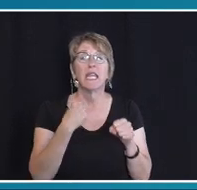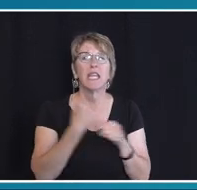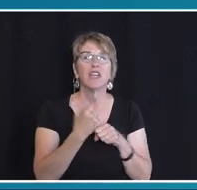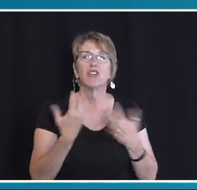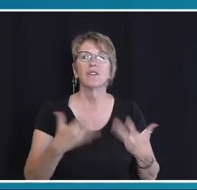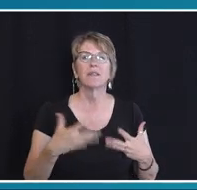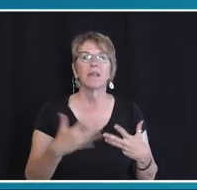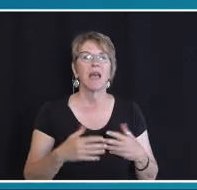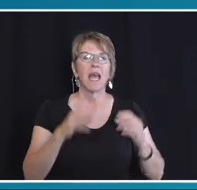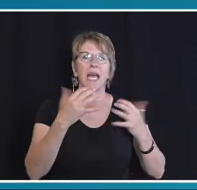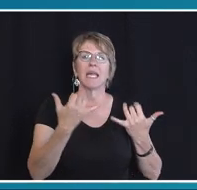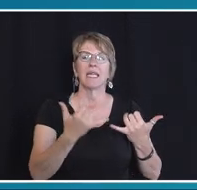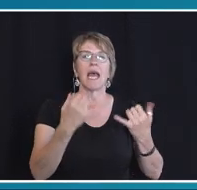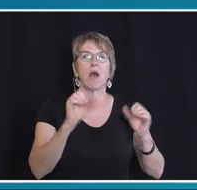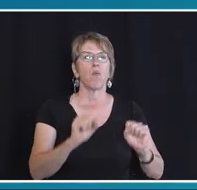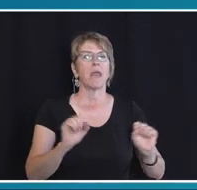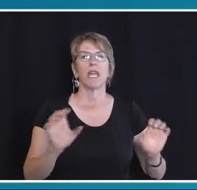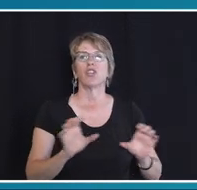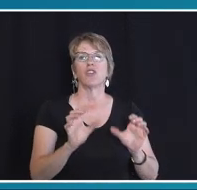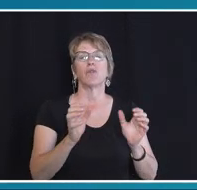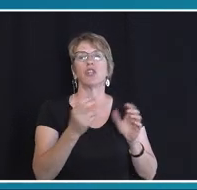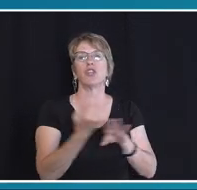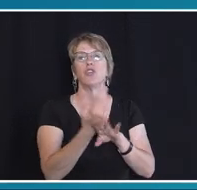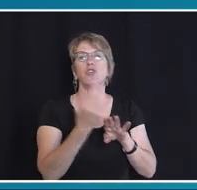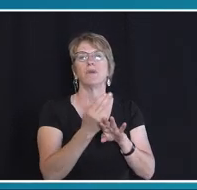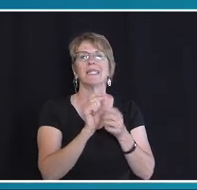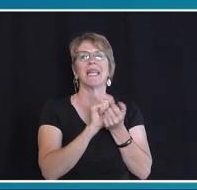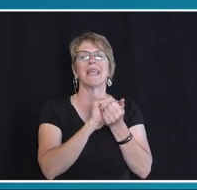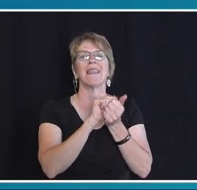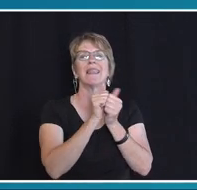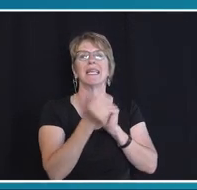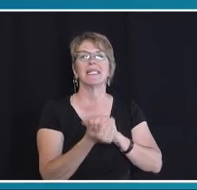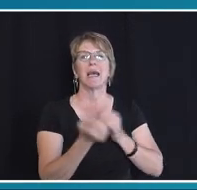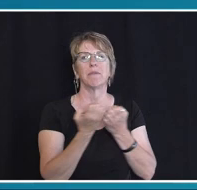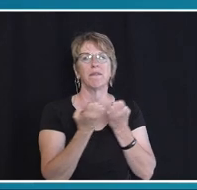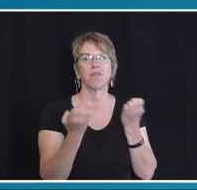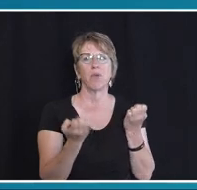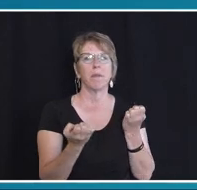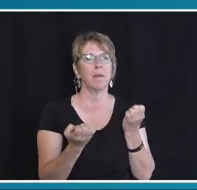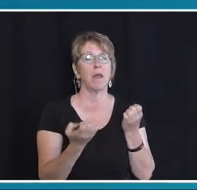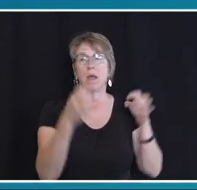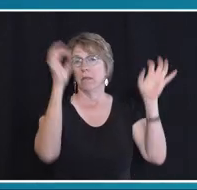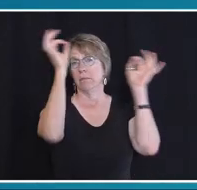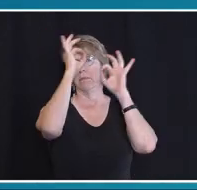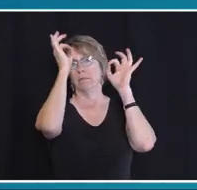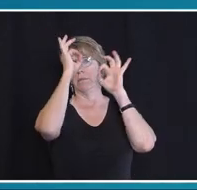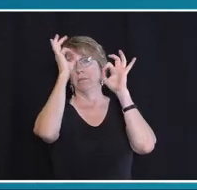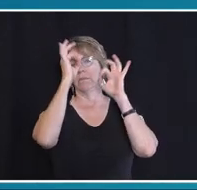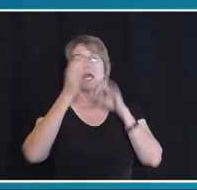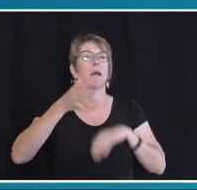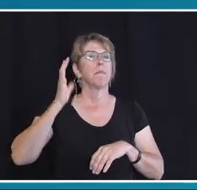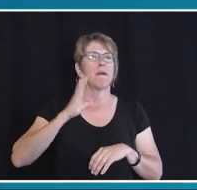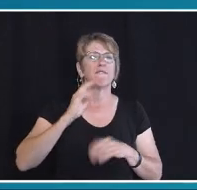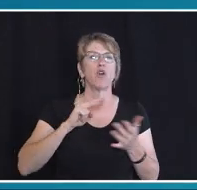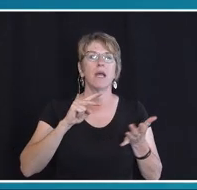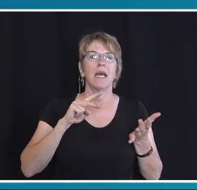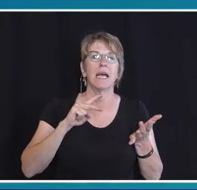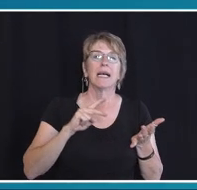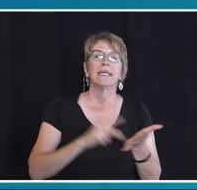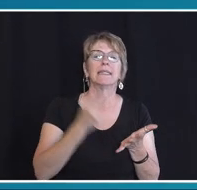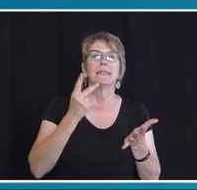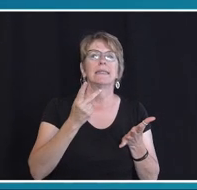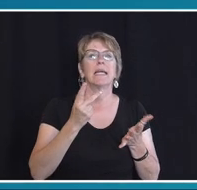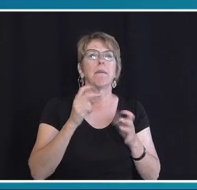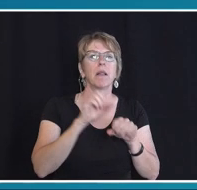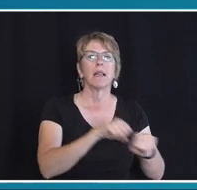we can do this with this adaptive unit. The things I didn't even know about, that when we got set up in a double kayak with an adaptive unit so that